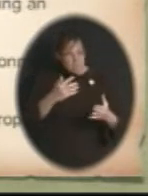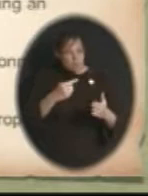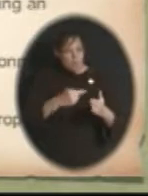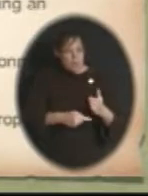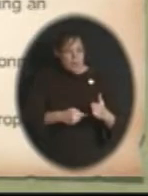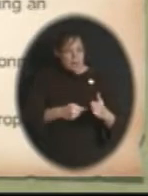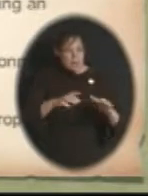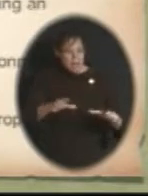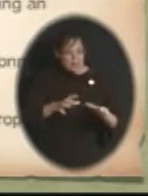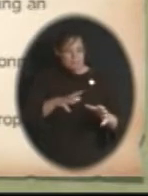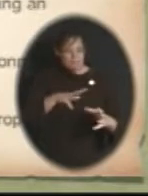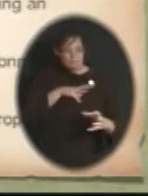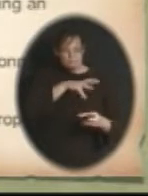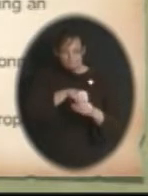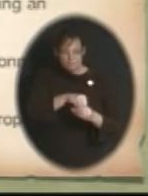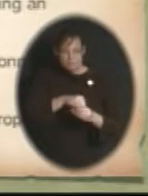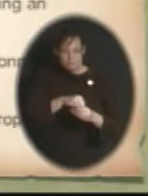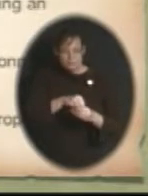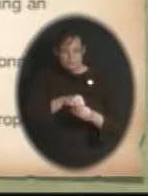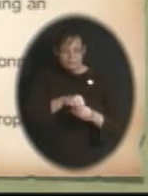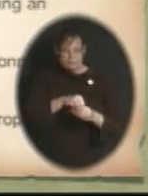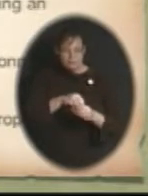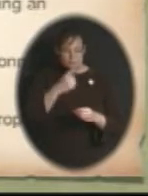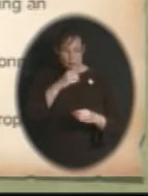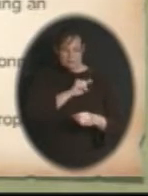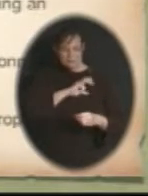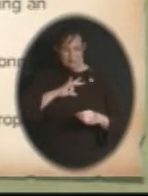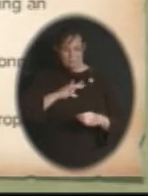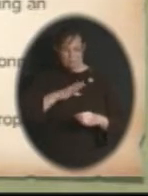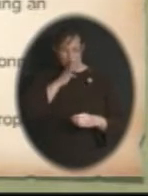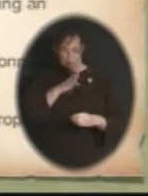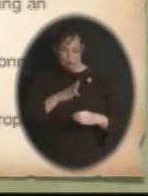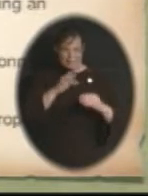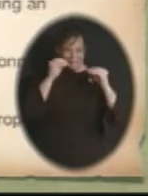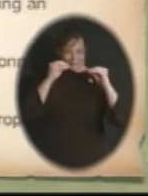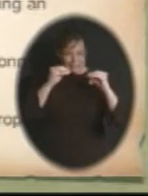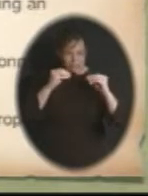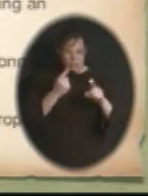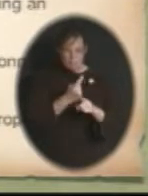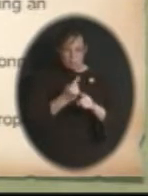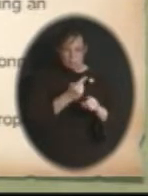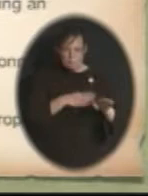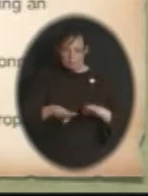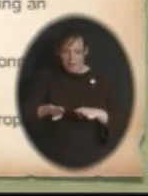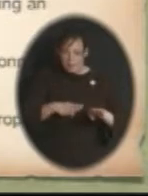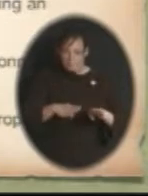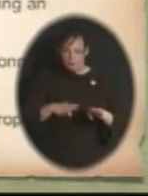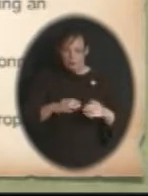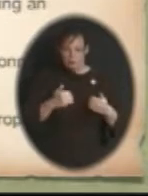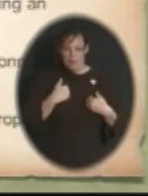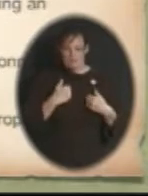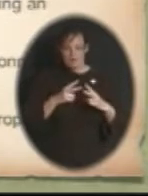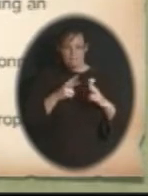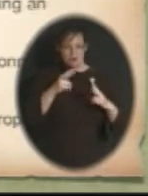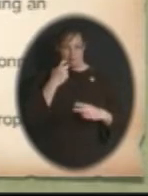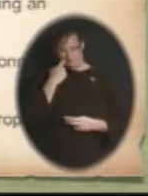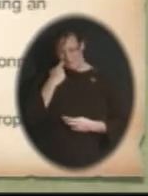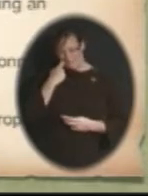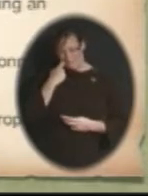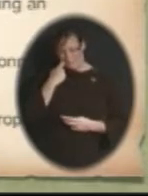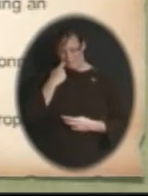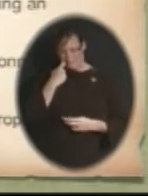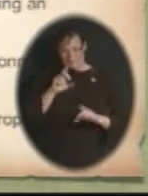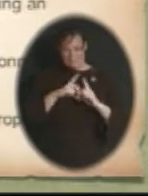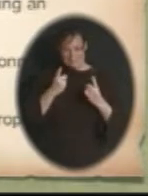looks like for staff at all levels. We're directly and explicitly teaching appropriate behavior. We have very recently done kind of